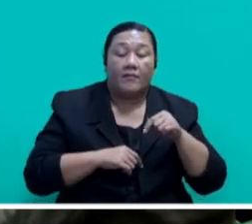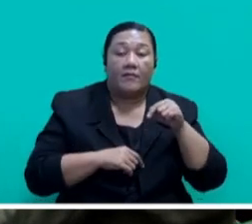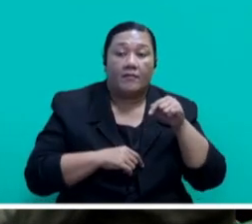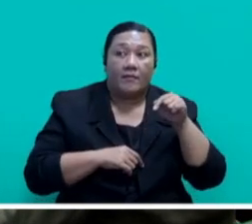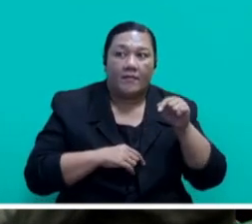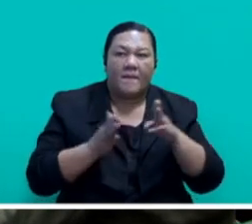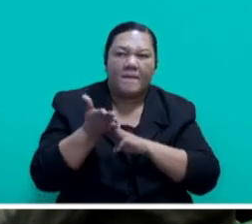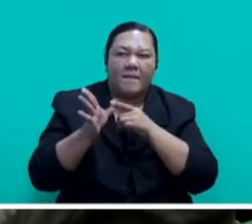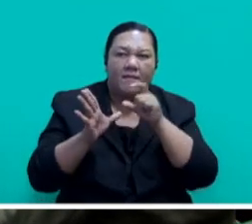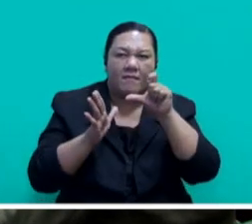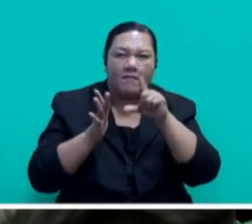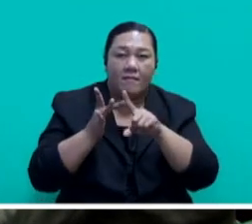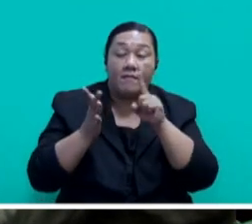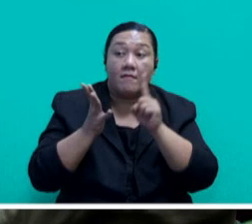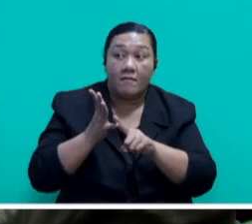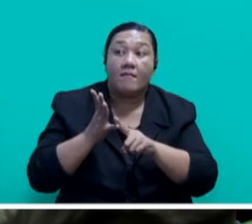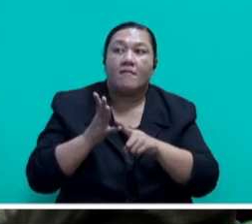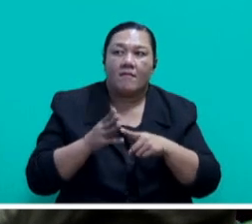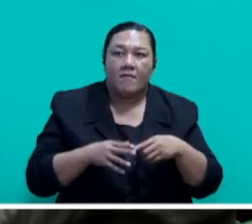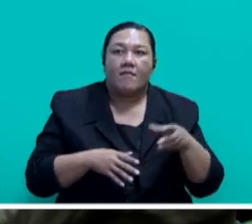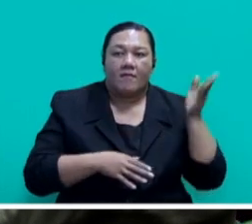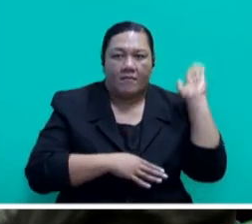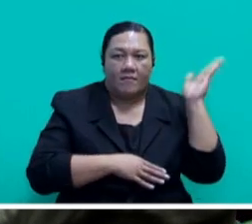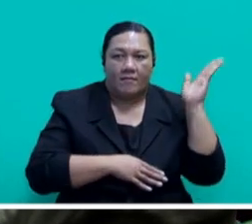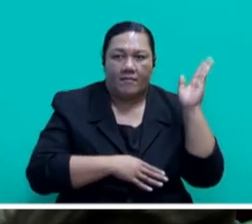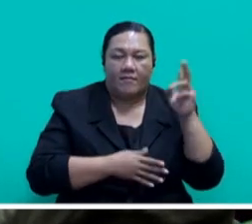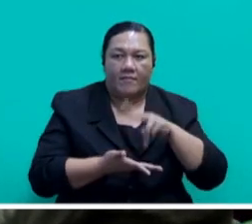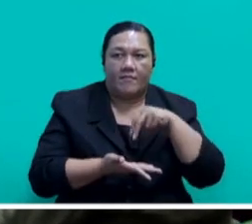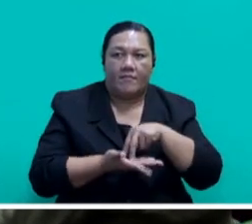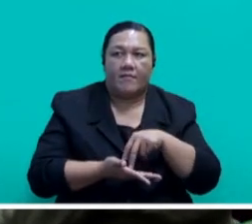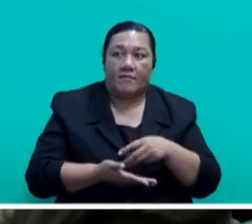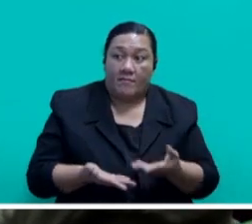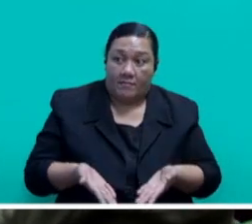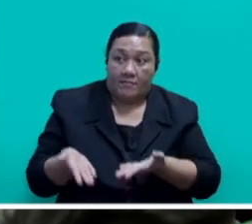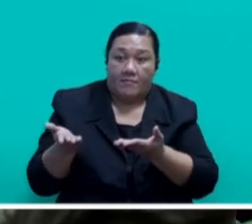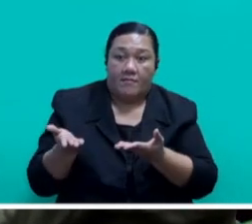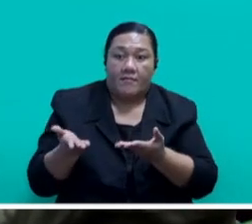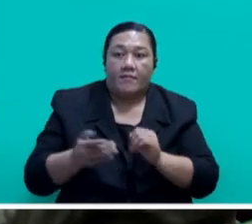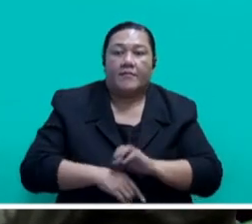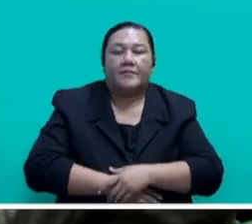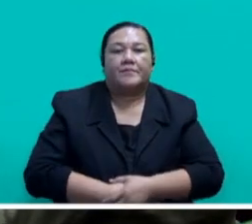Nalumisa, to make his contribution. The floor is yours.